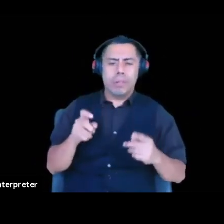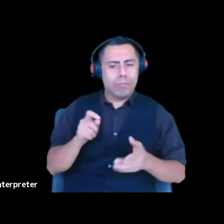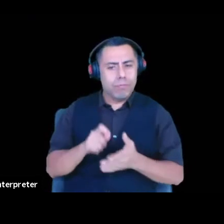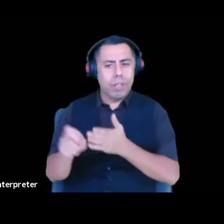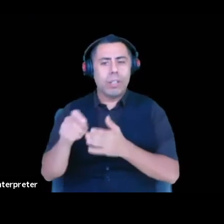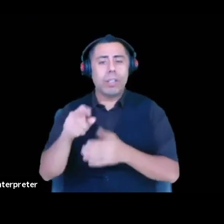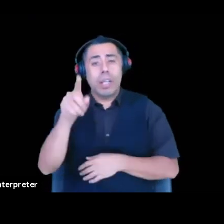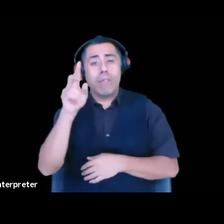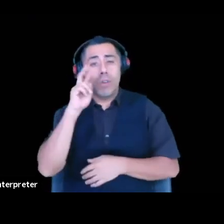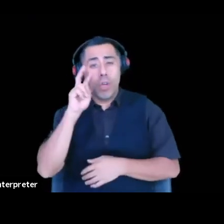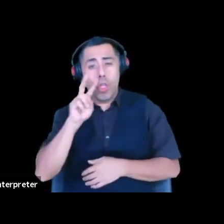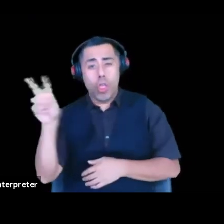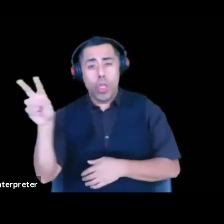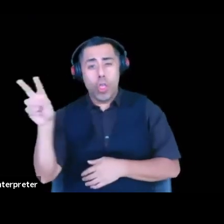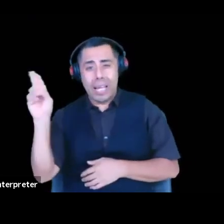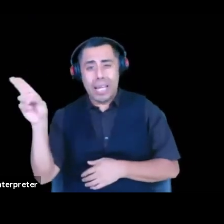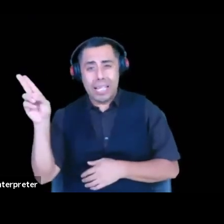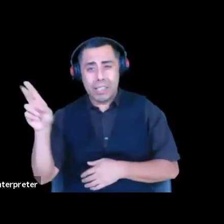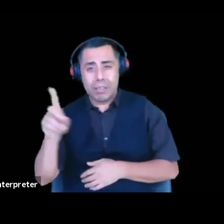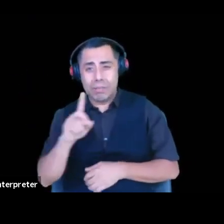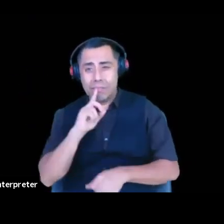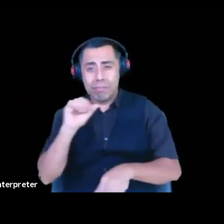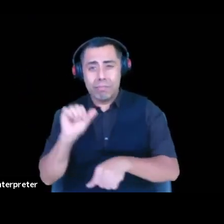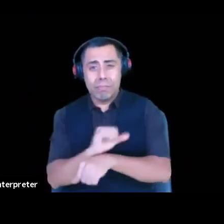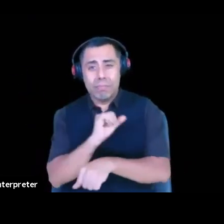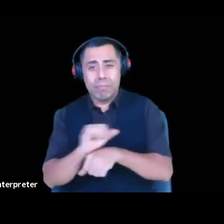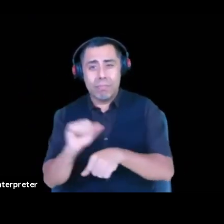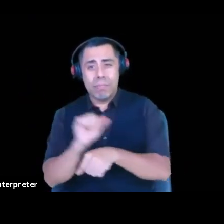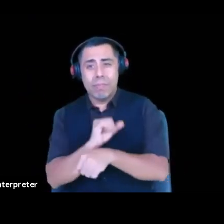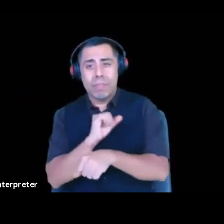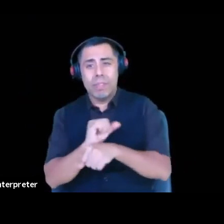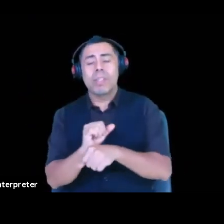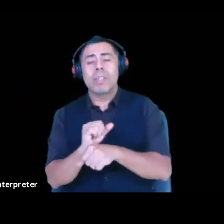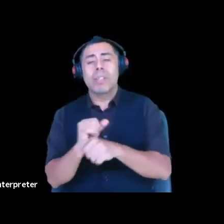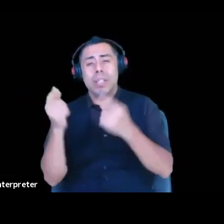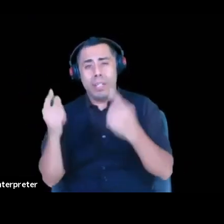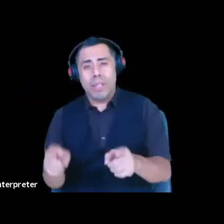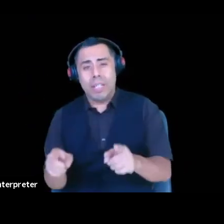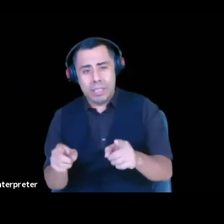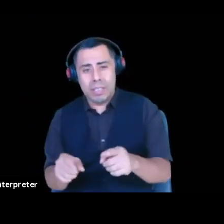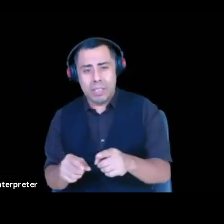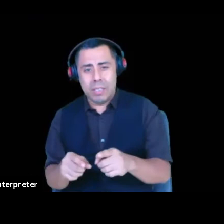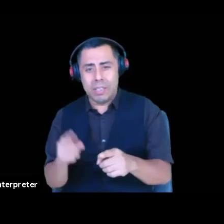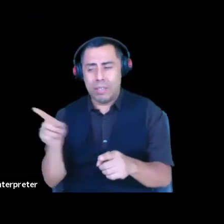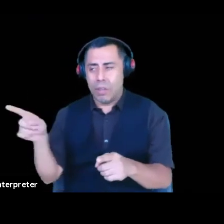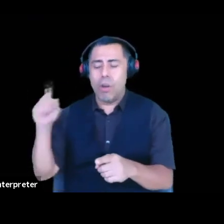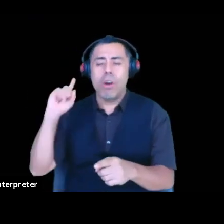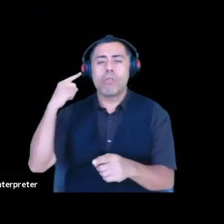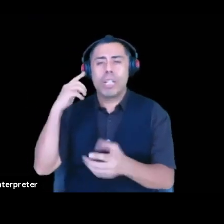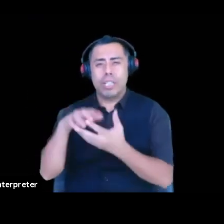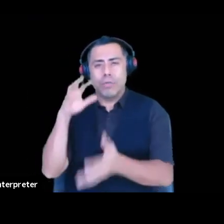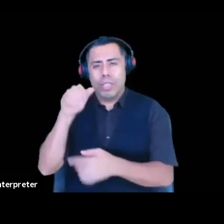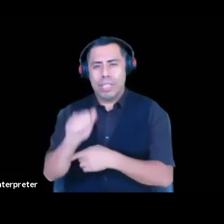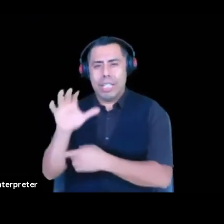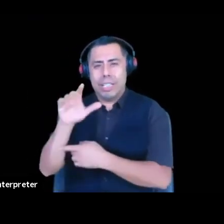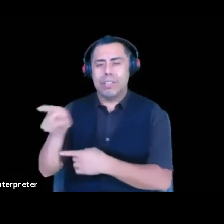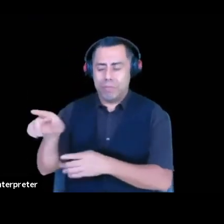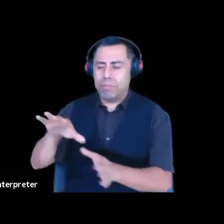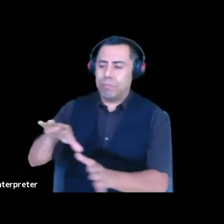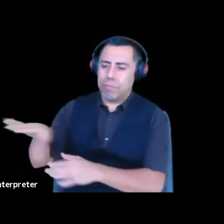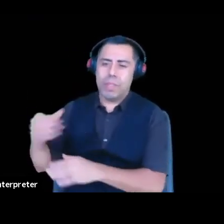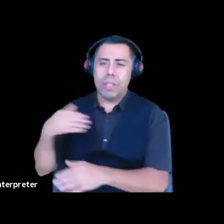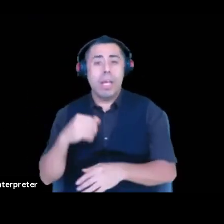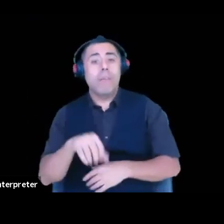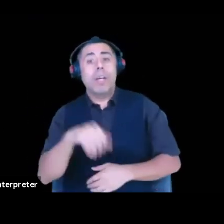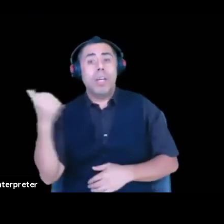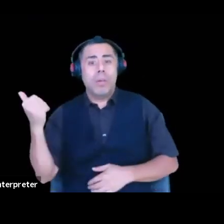actual events, and TV series Watchmen just recently did one about the 1921 Tulsa race